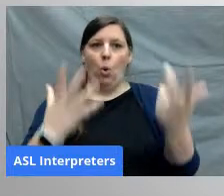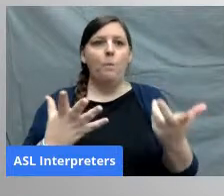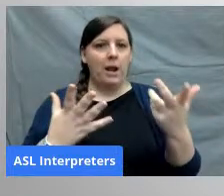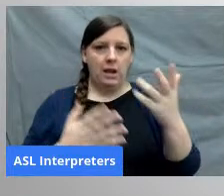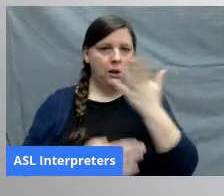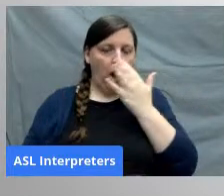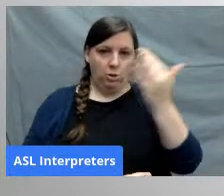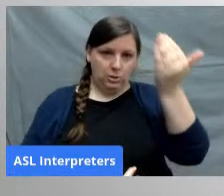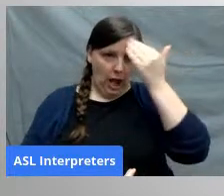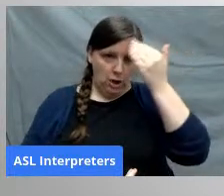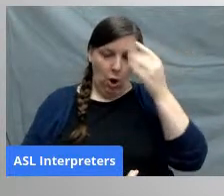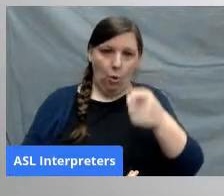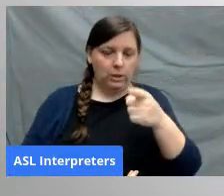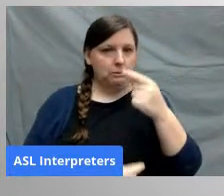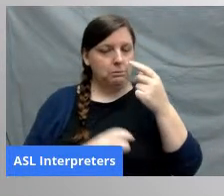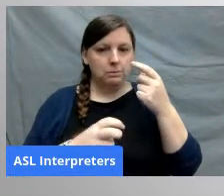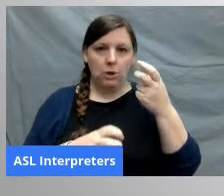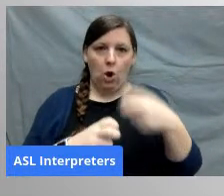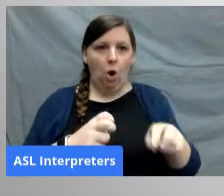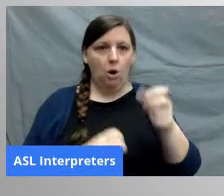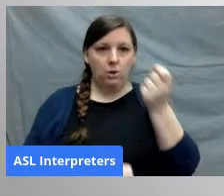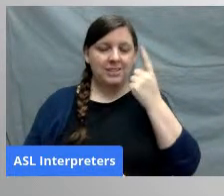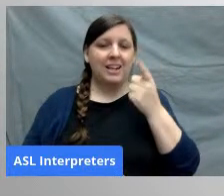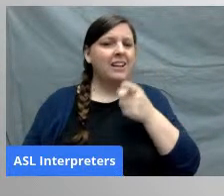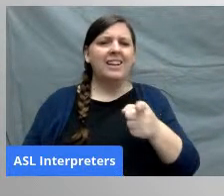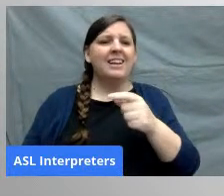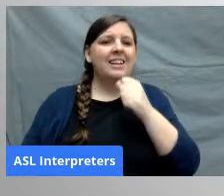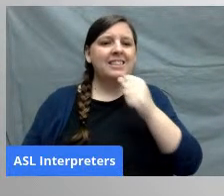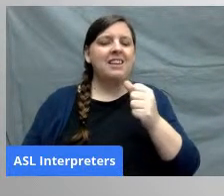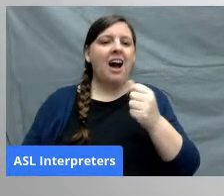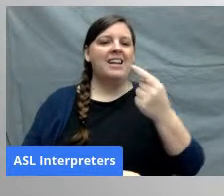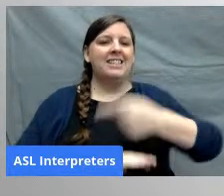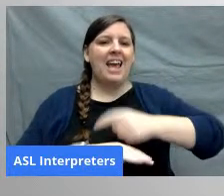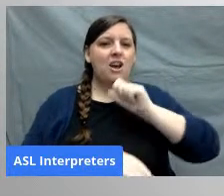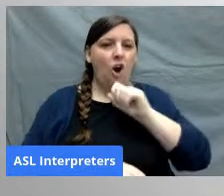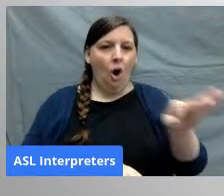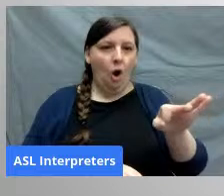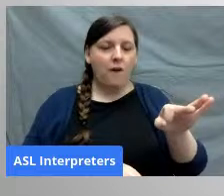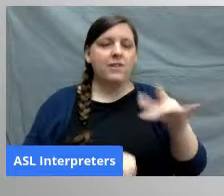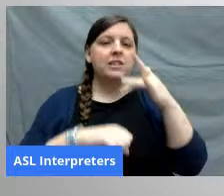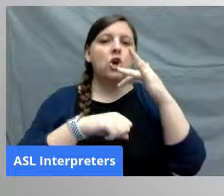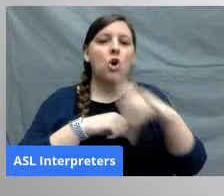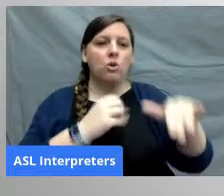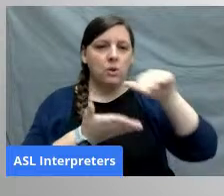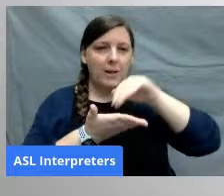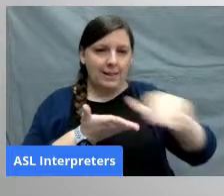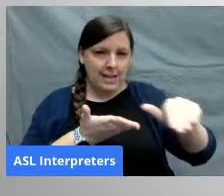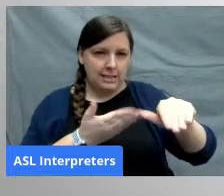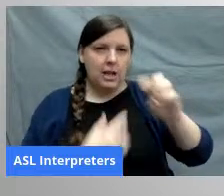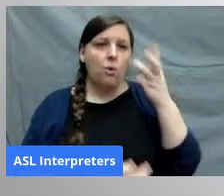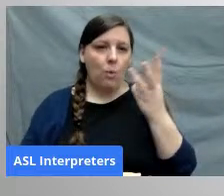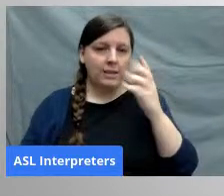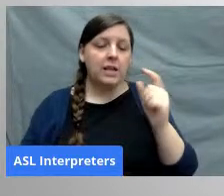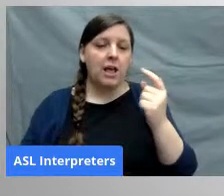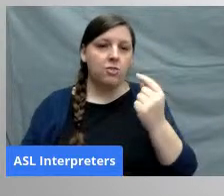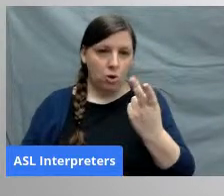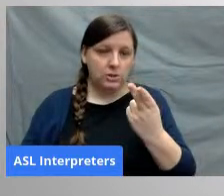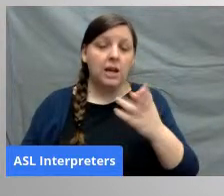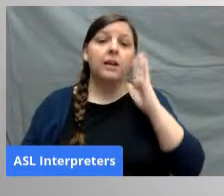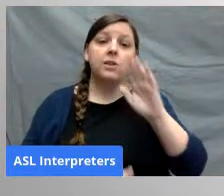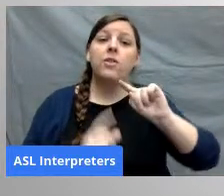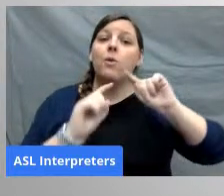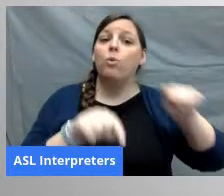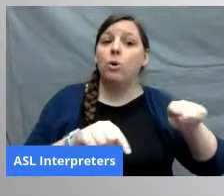They are actually early release days on Wednesday and Thursday. So they will go to school and they'll get